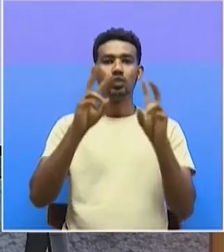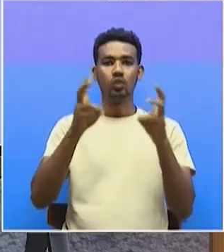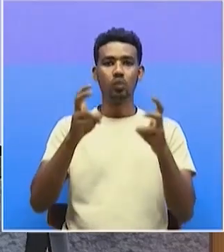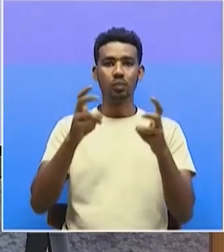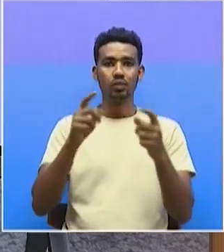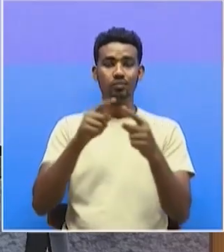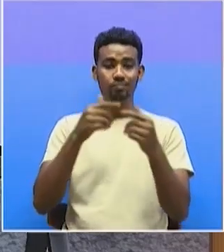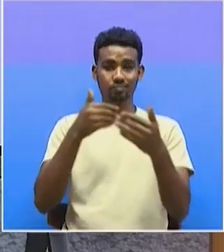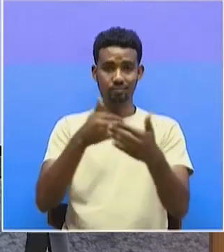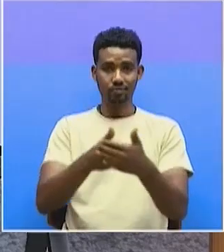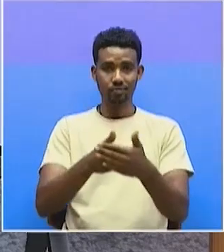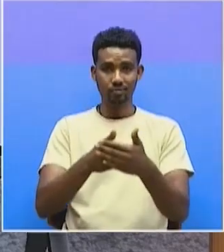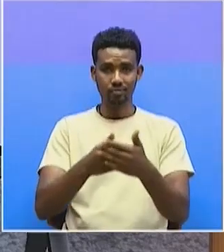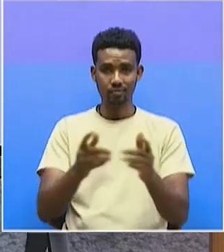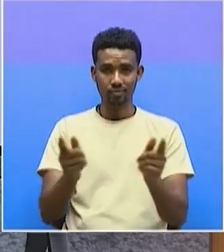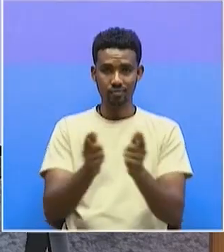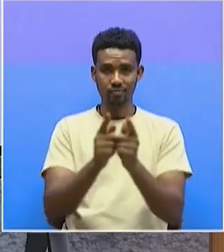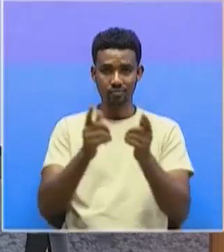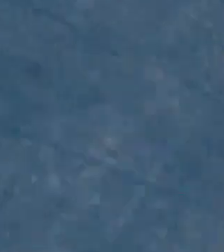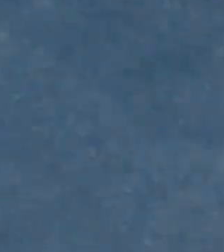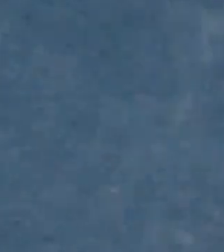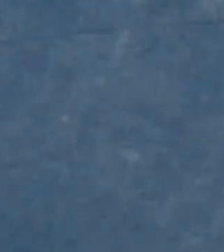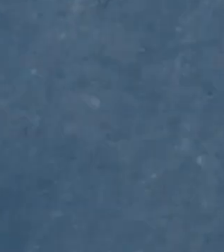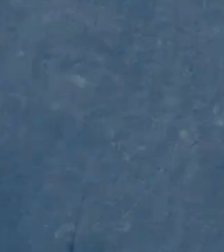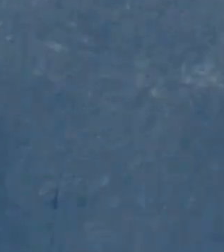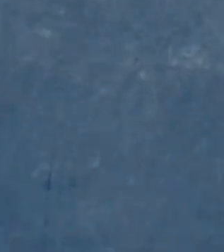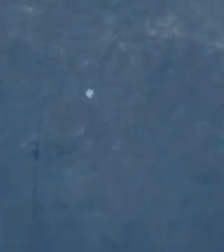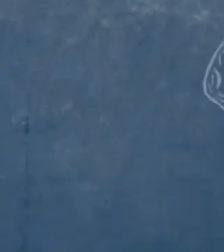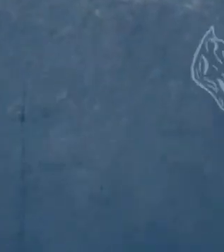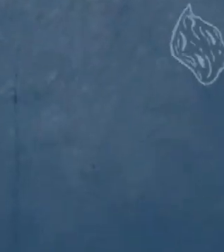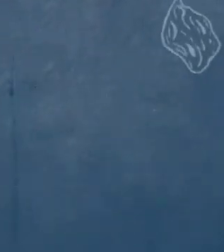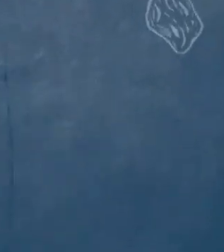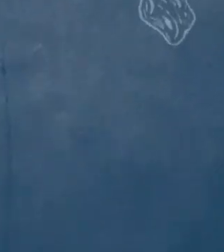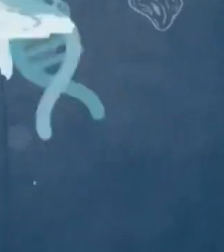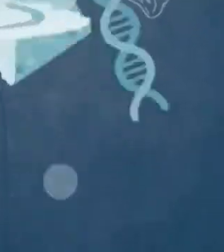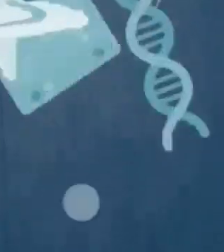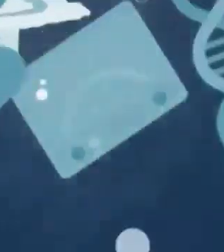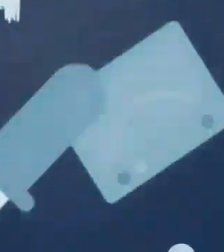that, see you students, and goodbye students.